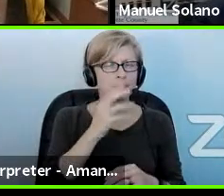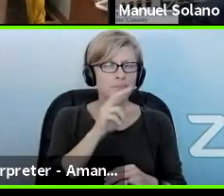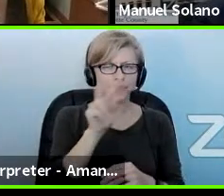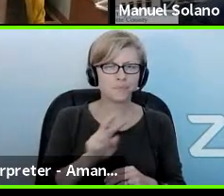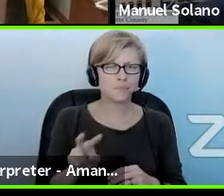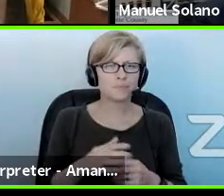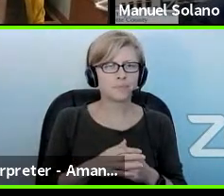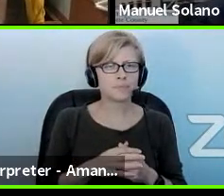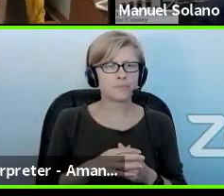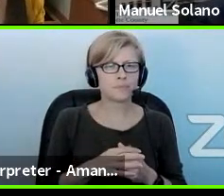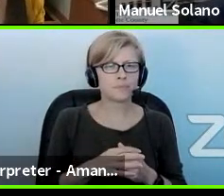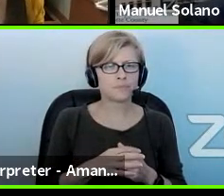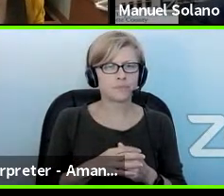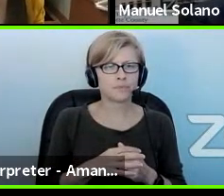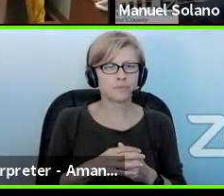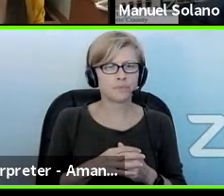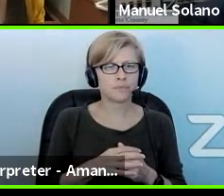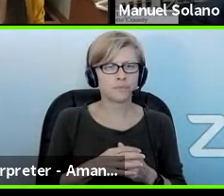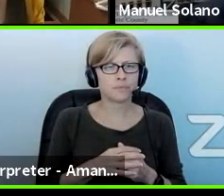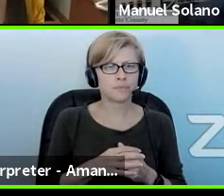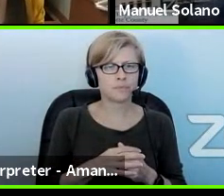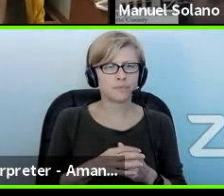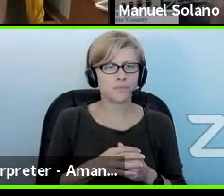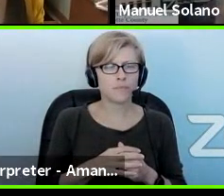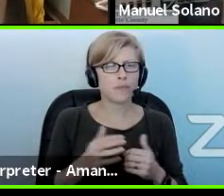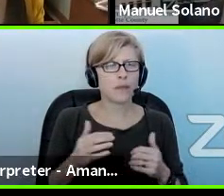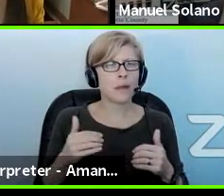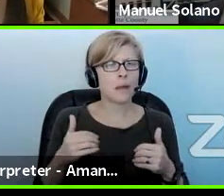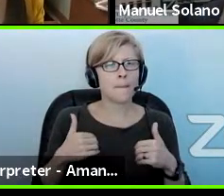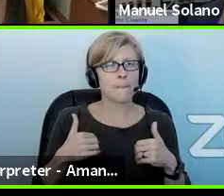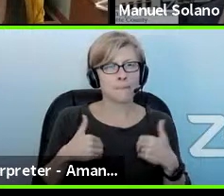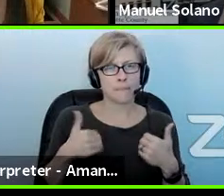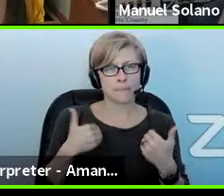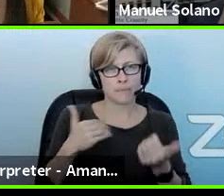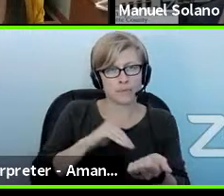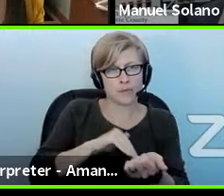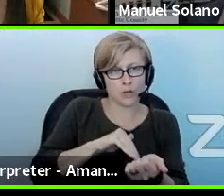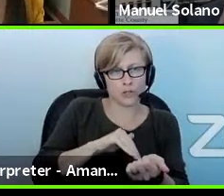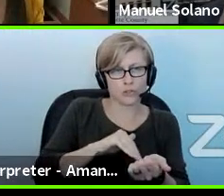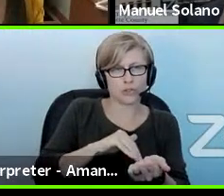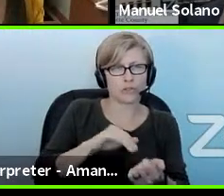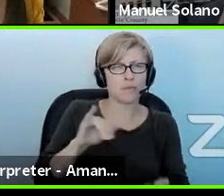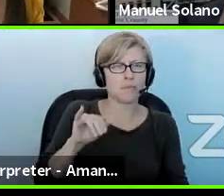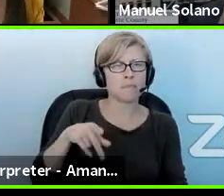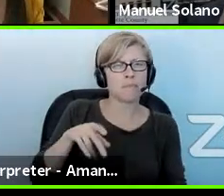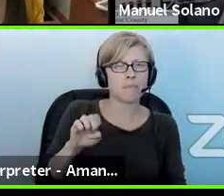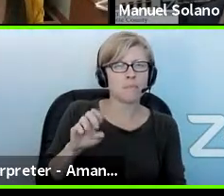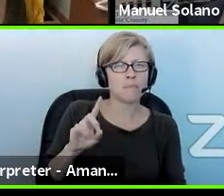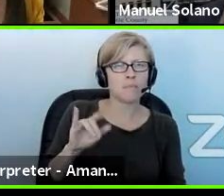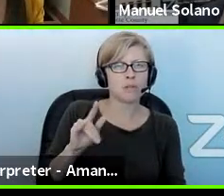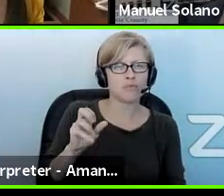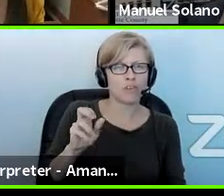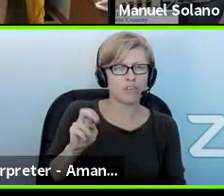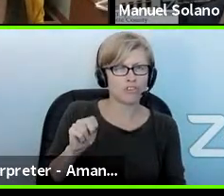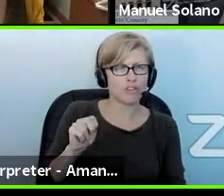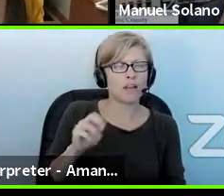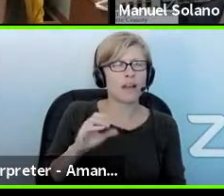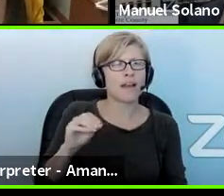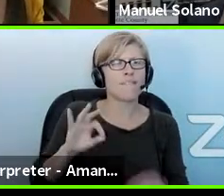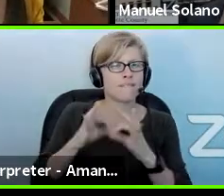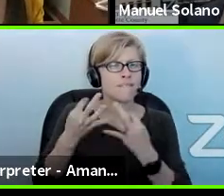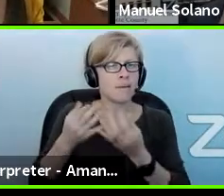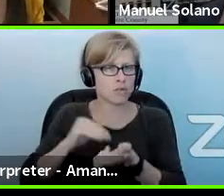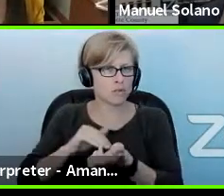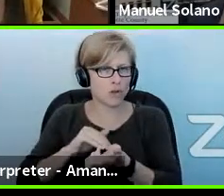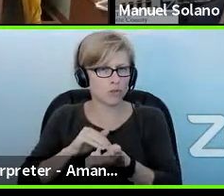A question that the pediatricians and family physicians are in a unique position to answer,